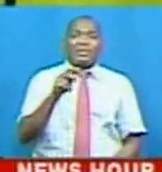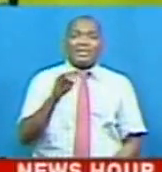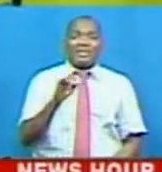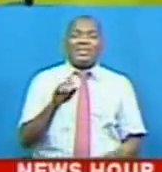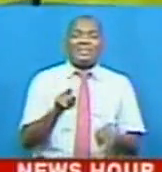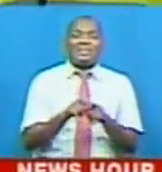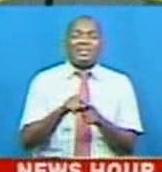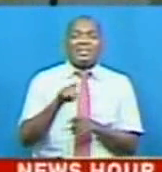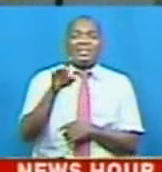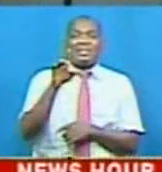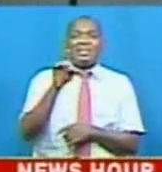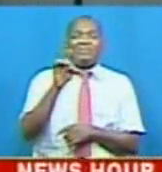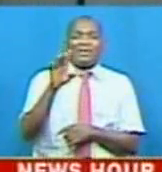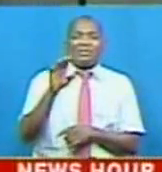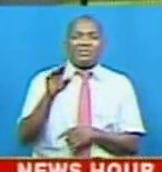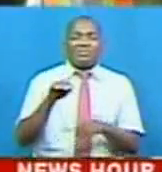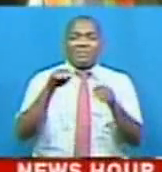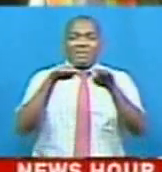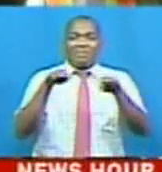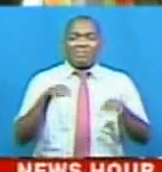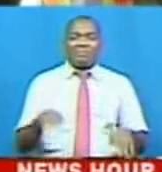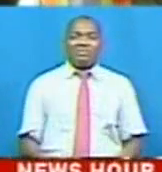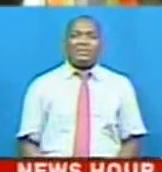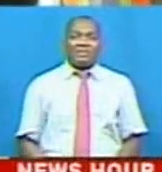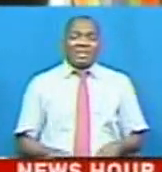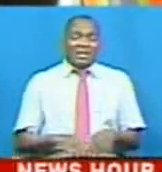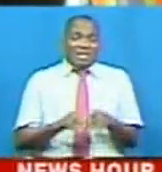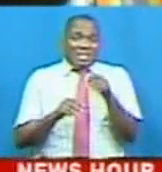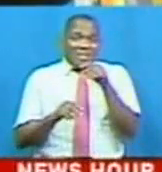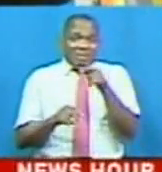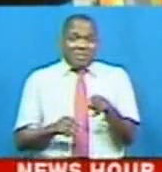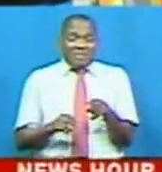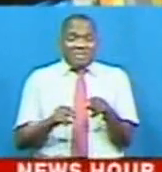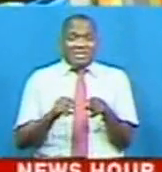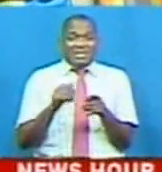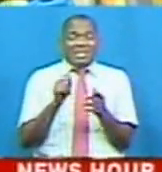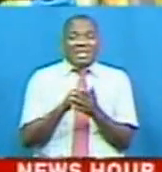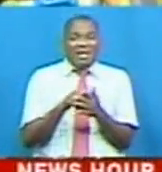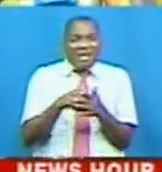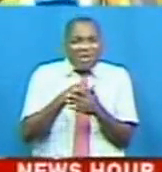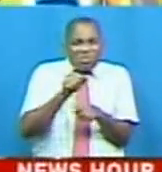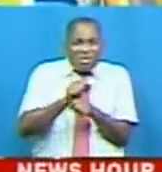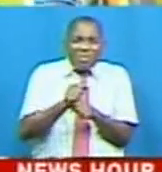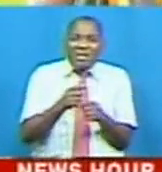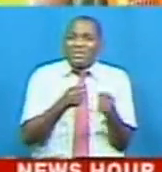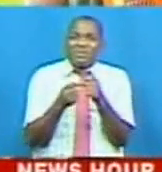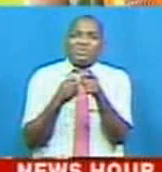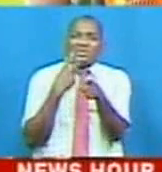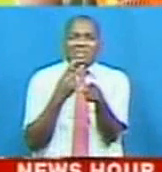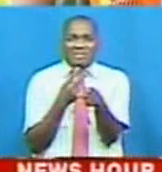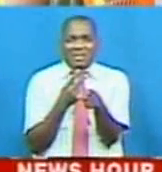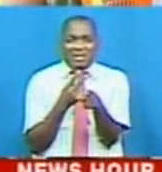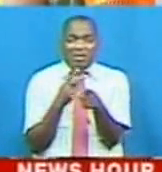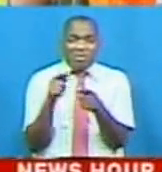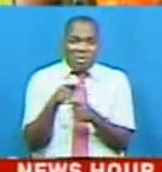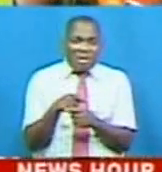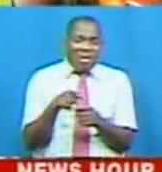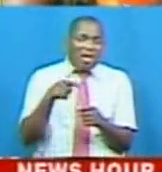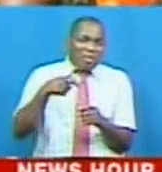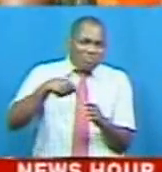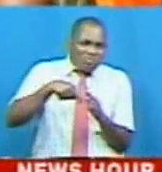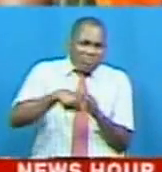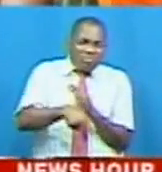Junction was 85 millimeters. This is the quality aspect that you see. We've taken a